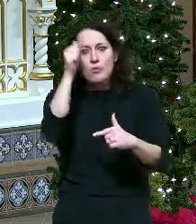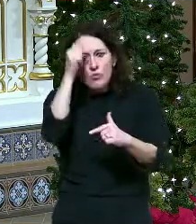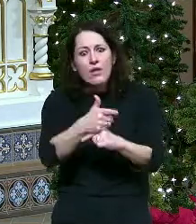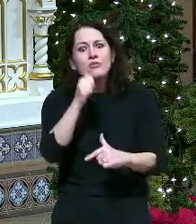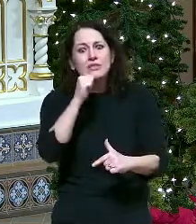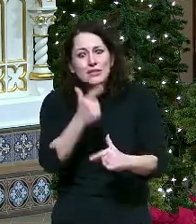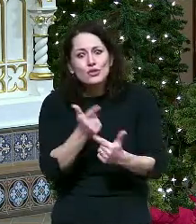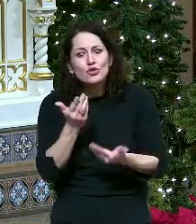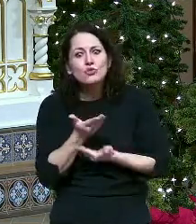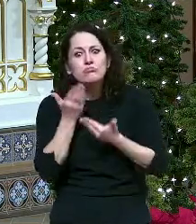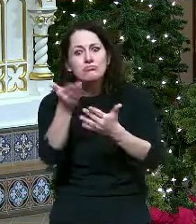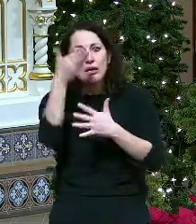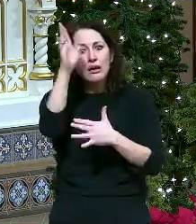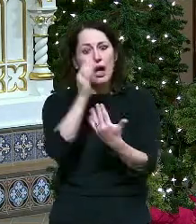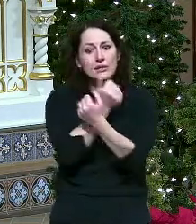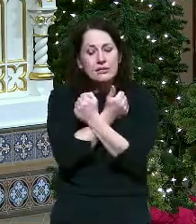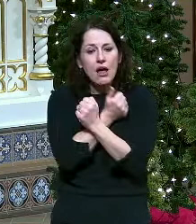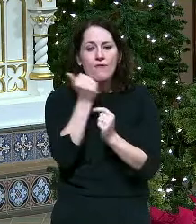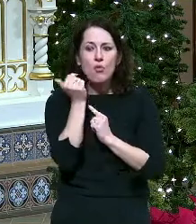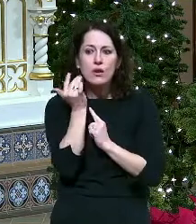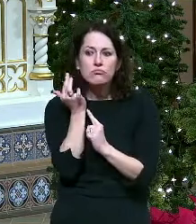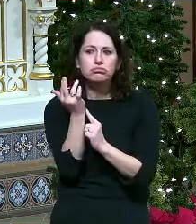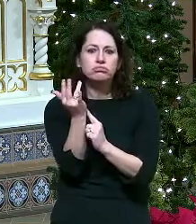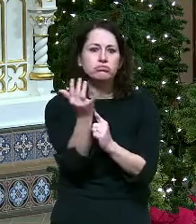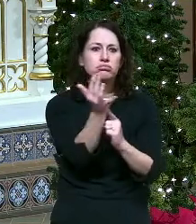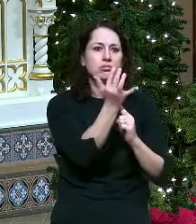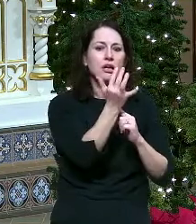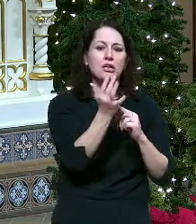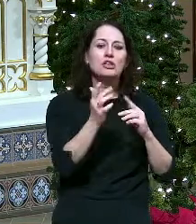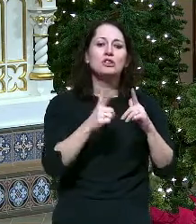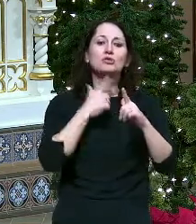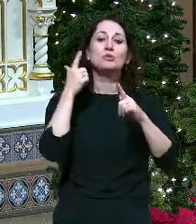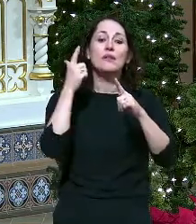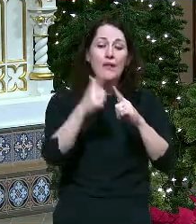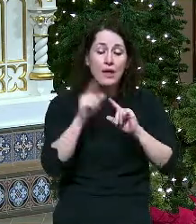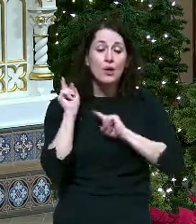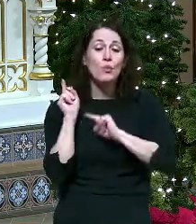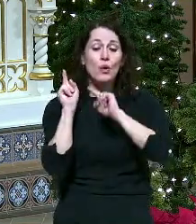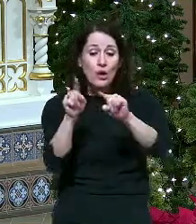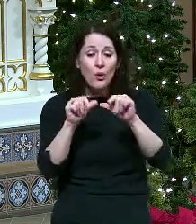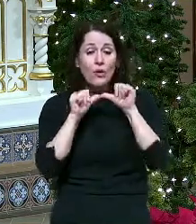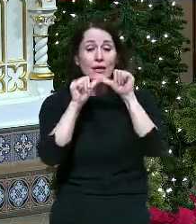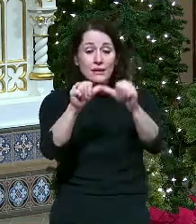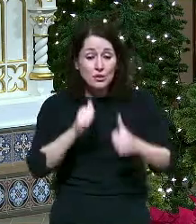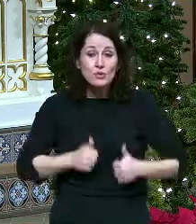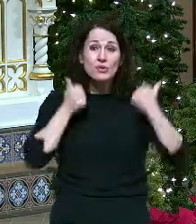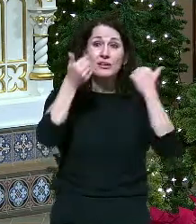we can go forth then and live the mission we are called to live.